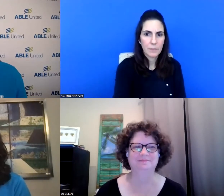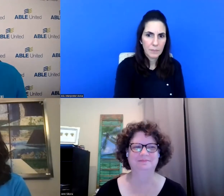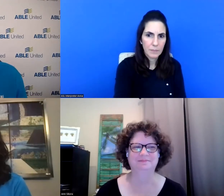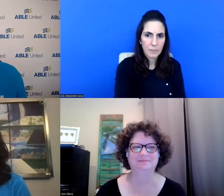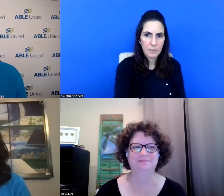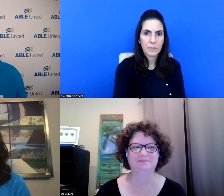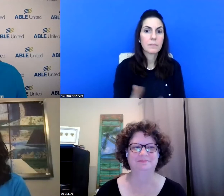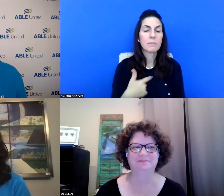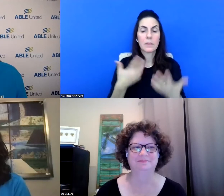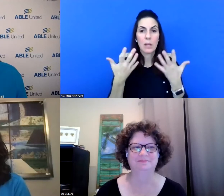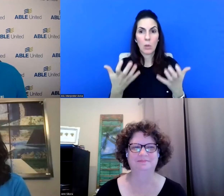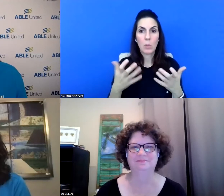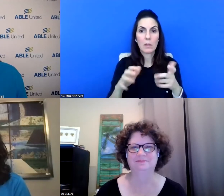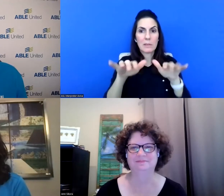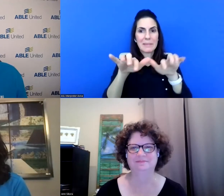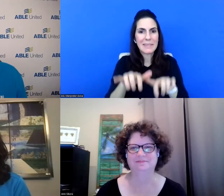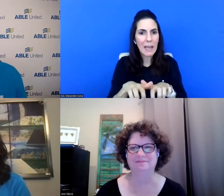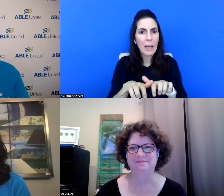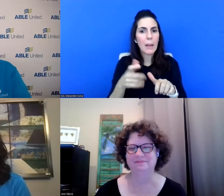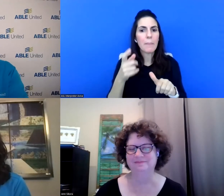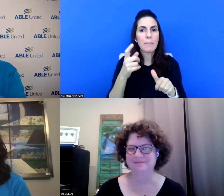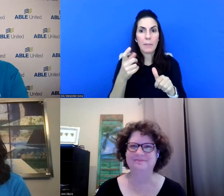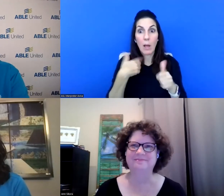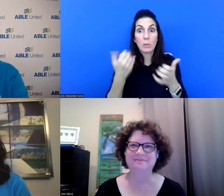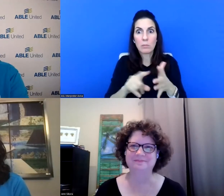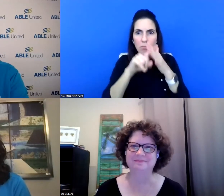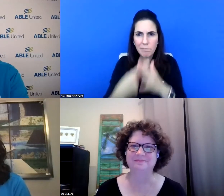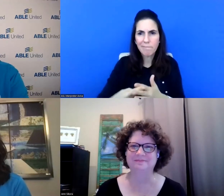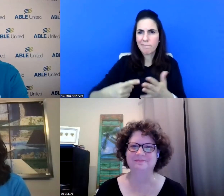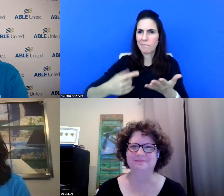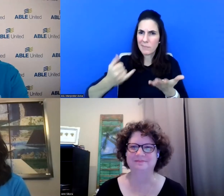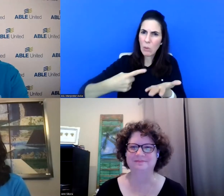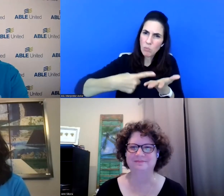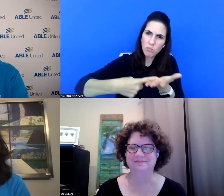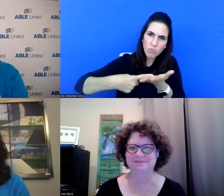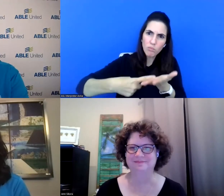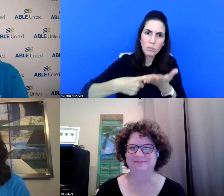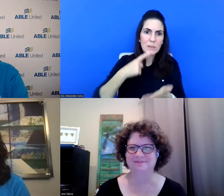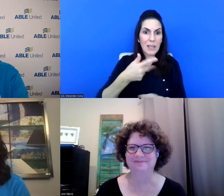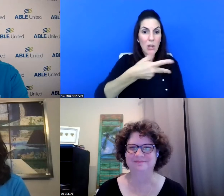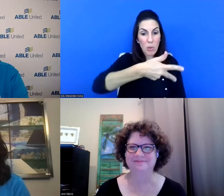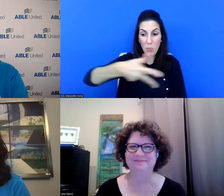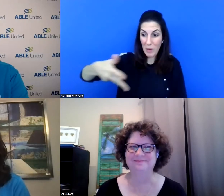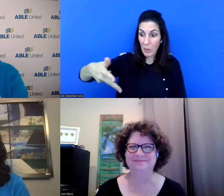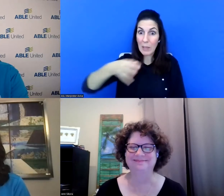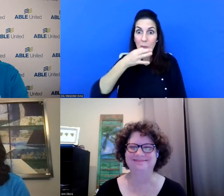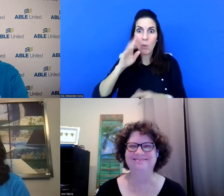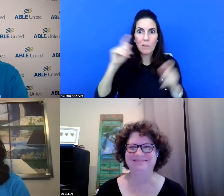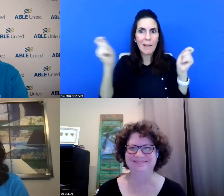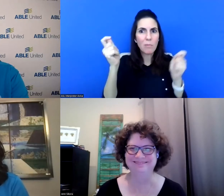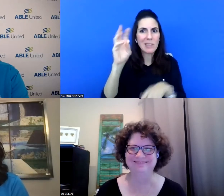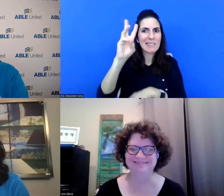Okay, so let's go ahead and dive right into the conversation. In 3 weeks' time, we're going to be celebrating 6